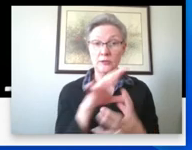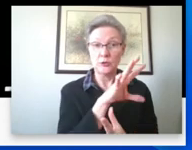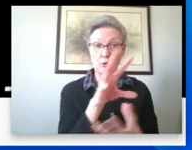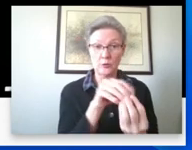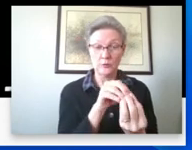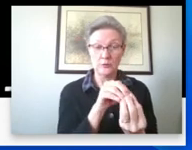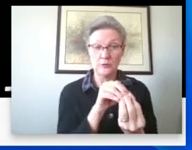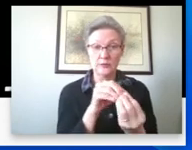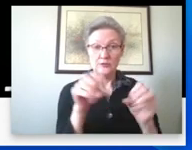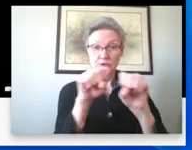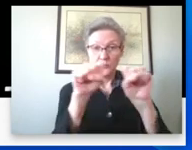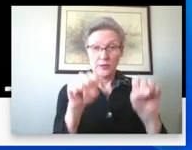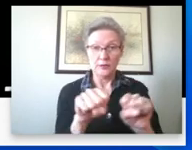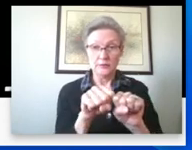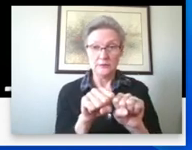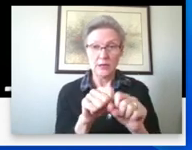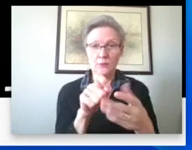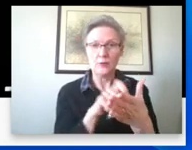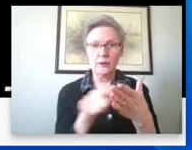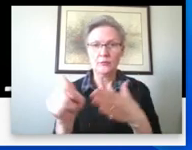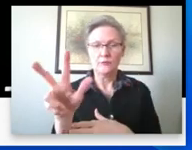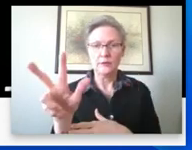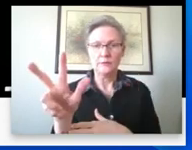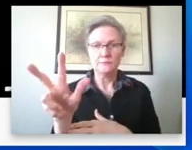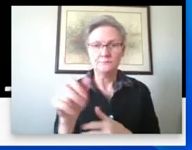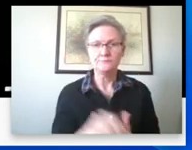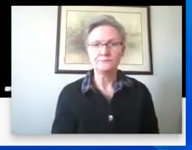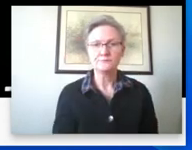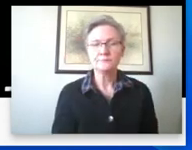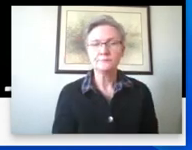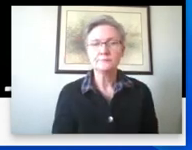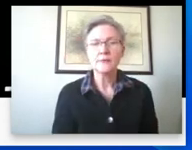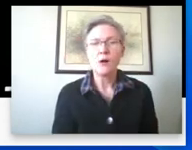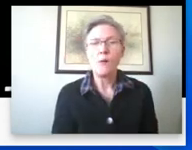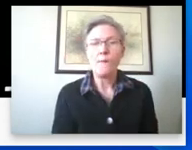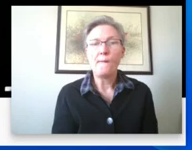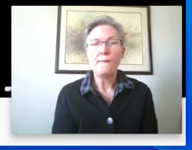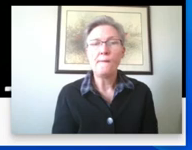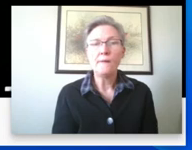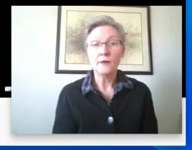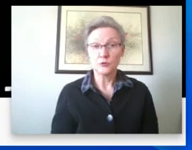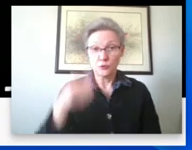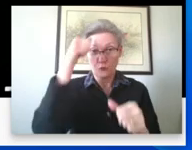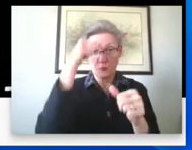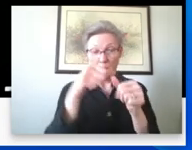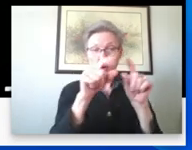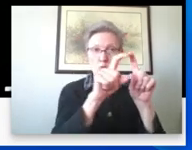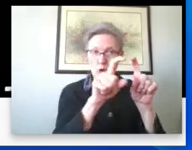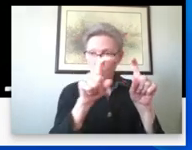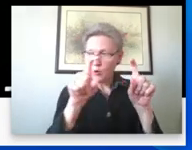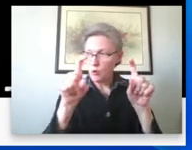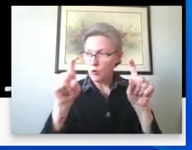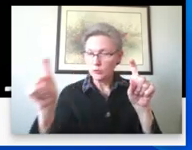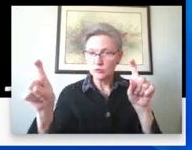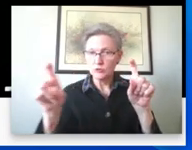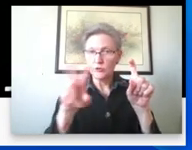total squares, I write 3, okay? Remember, rows go this